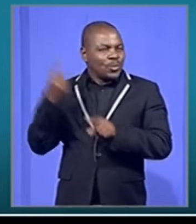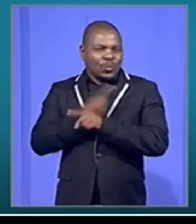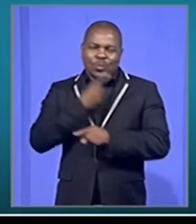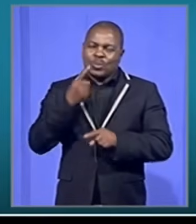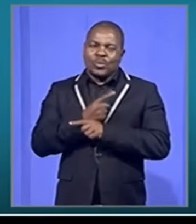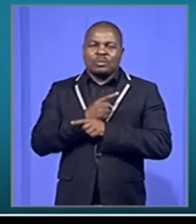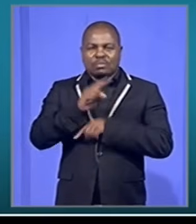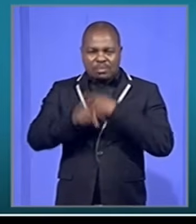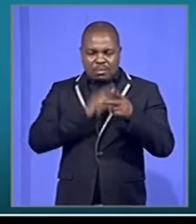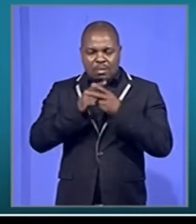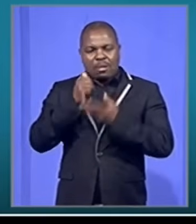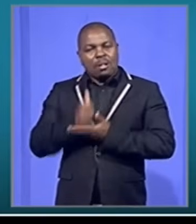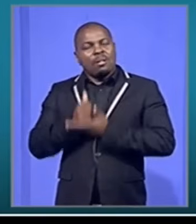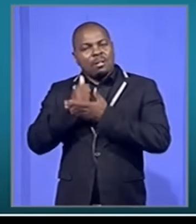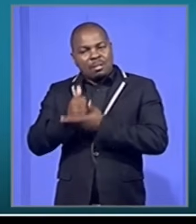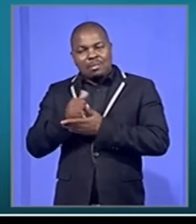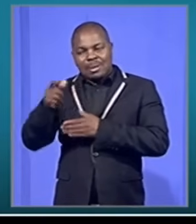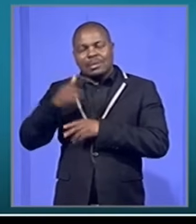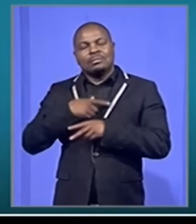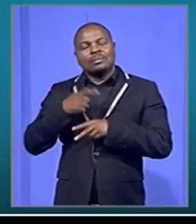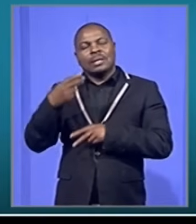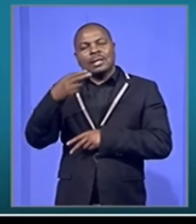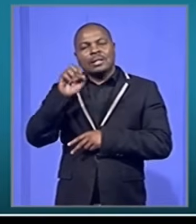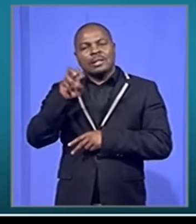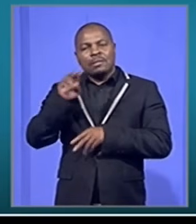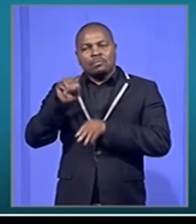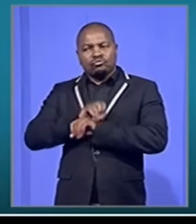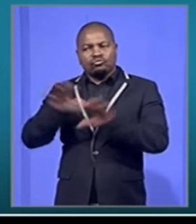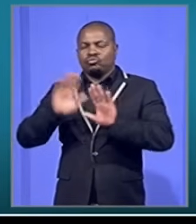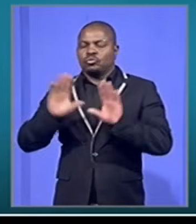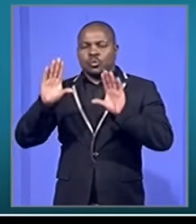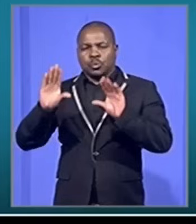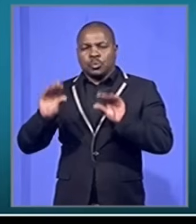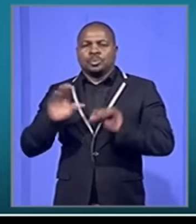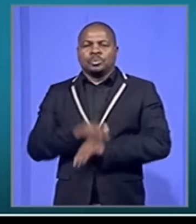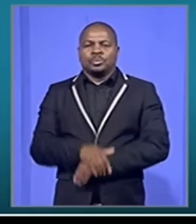seo se tla thuša gore twatši e se fetele pele.